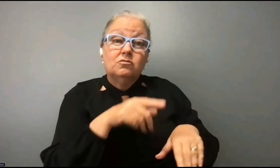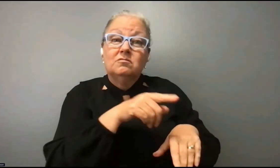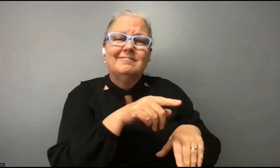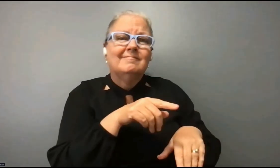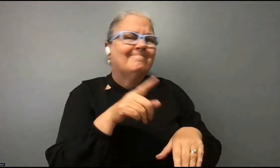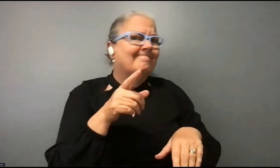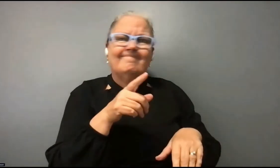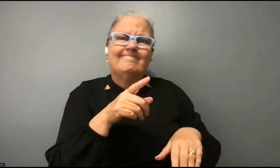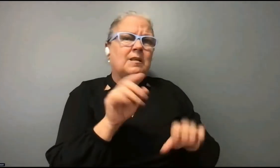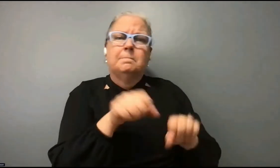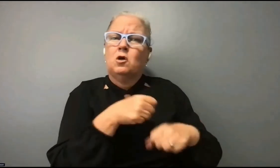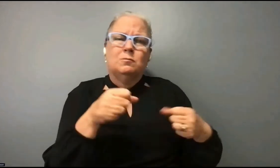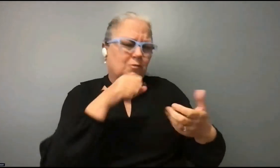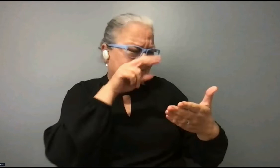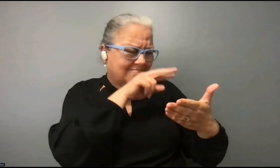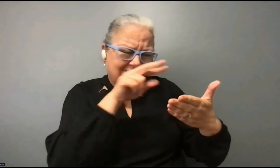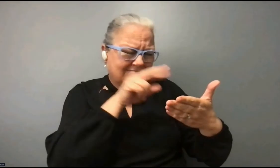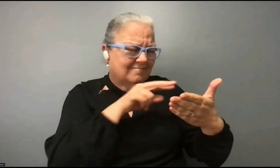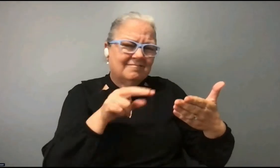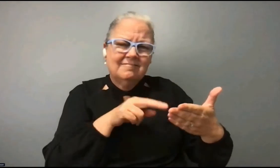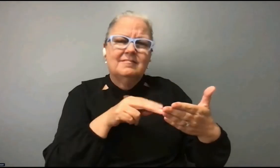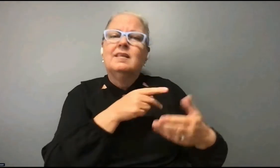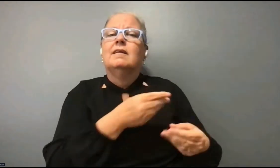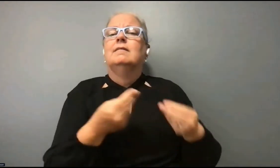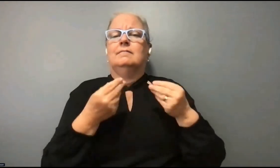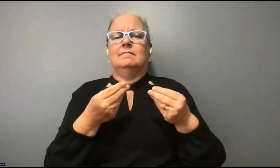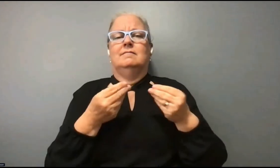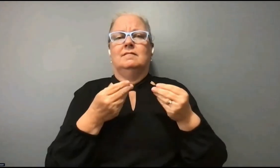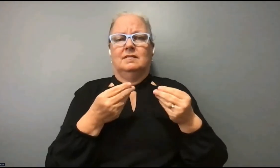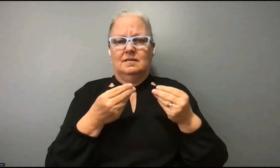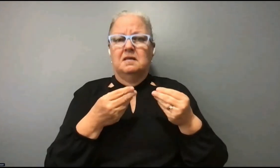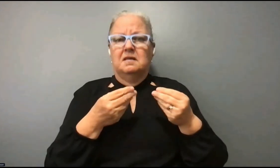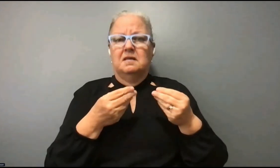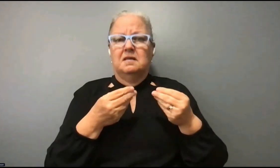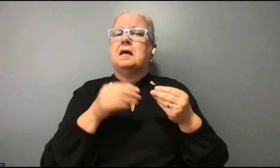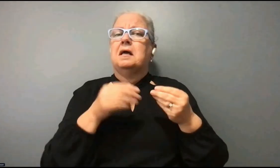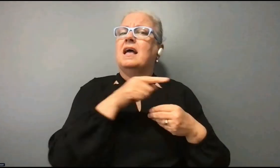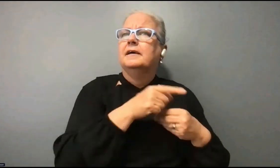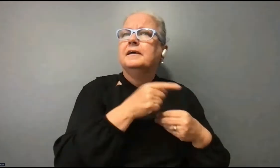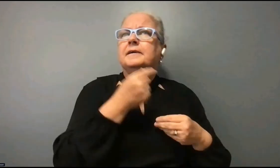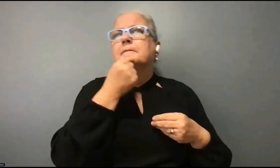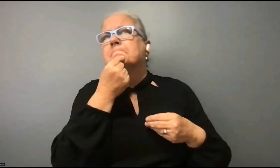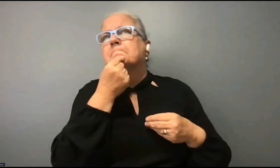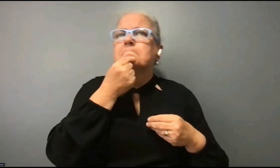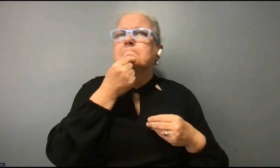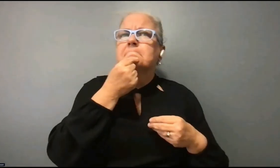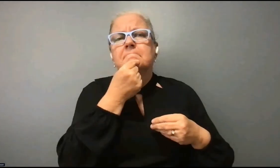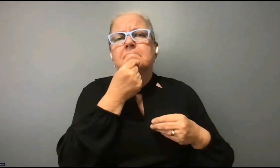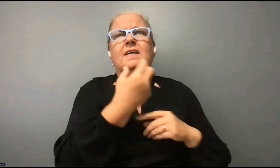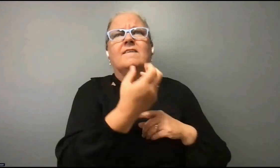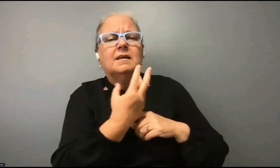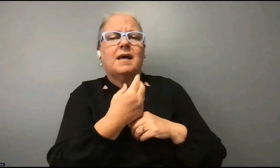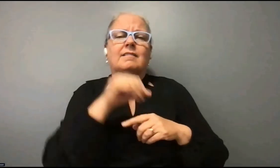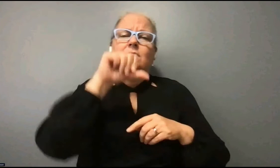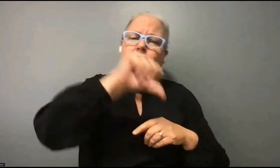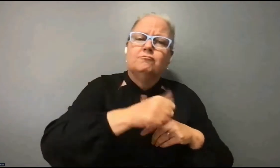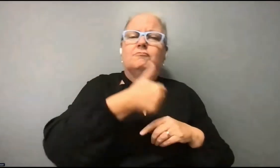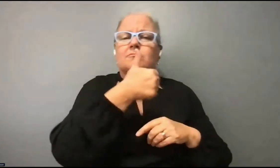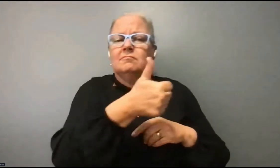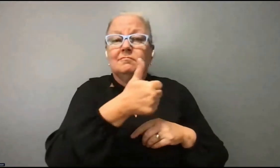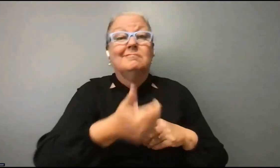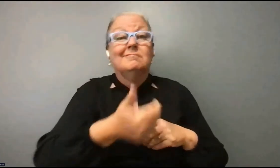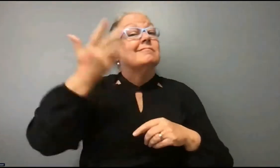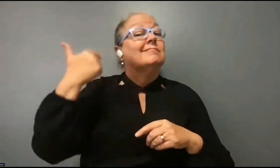can understand it and they can raise their feedback and concern. Usually, or in the past, our practice